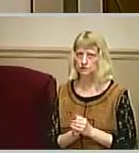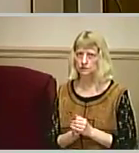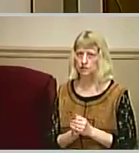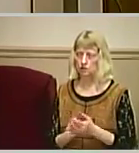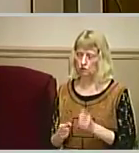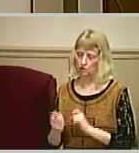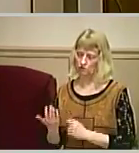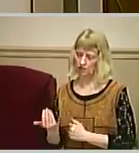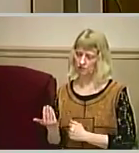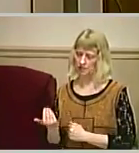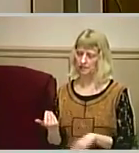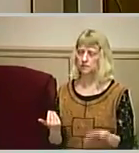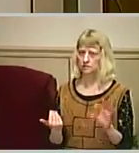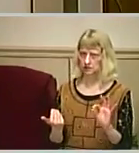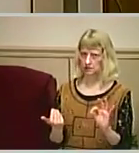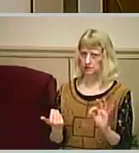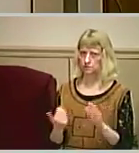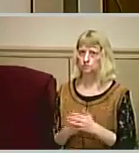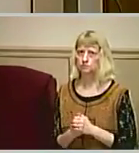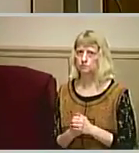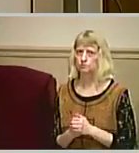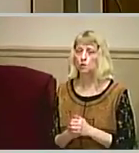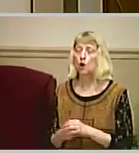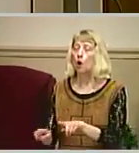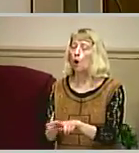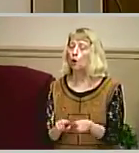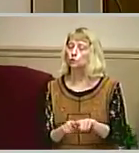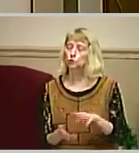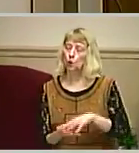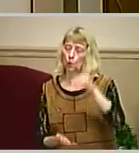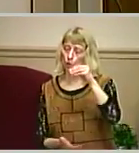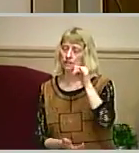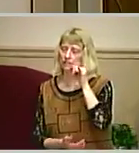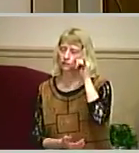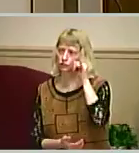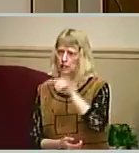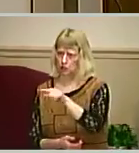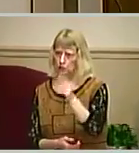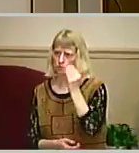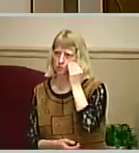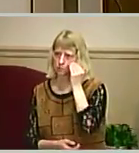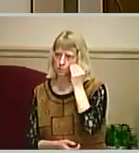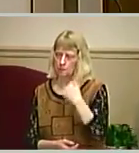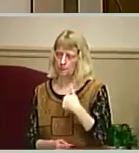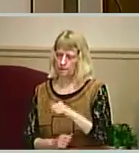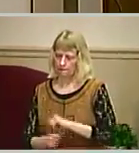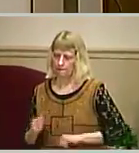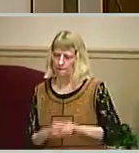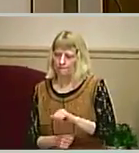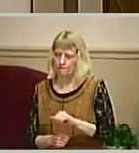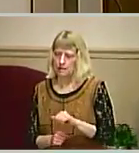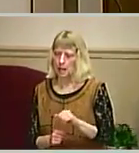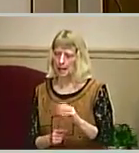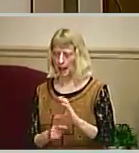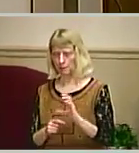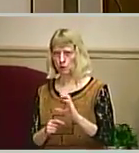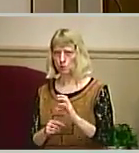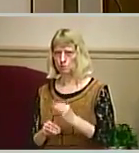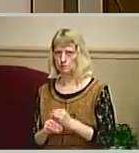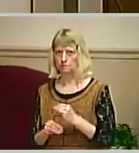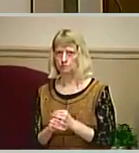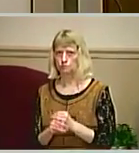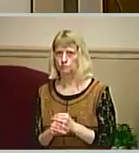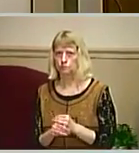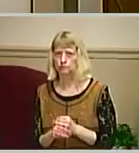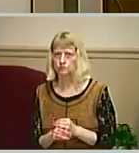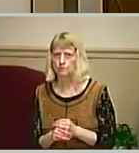of the 15. I also found out yesterday, many of you know that I'm associated with Capital Ministries, Ralph